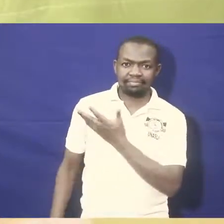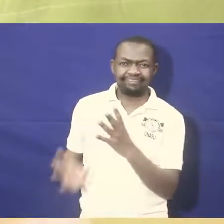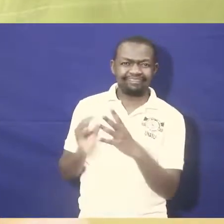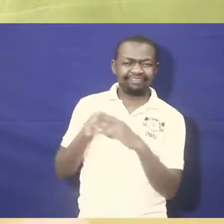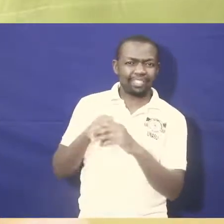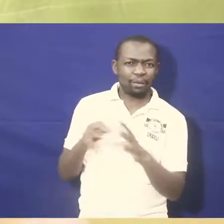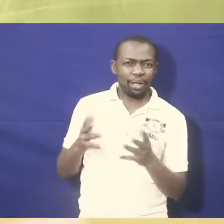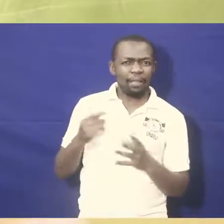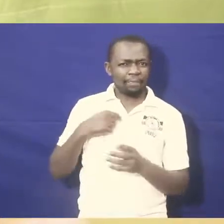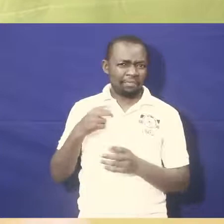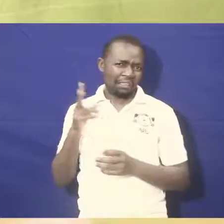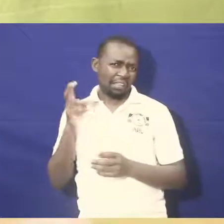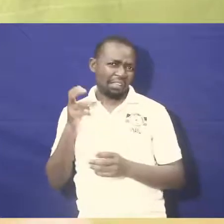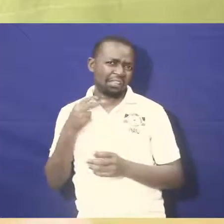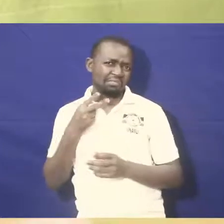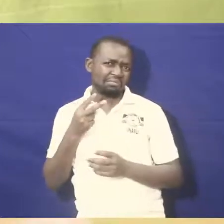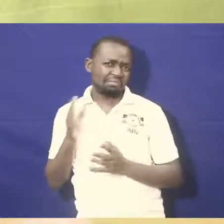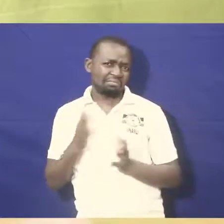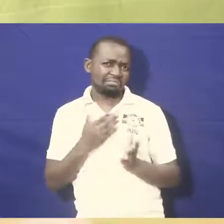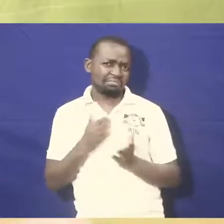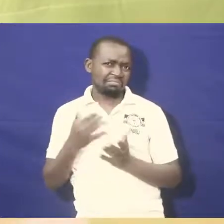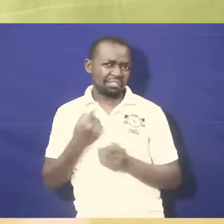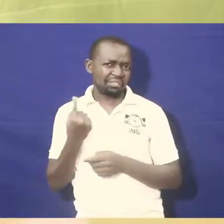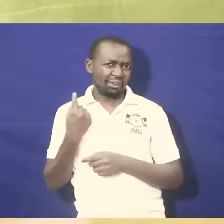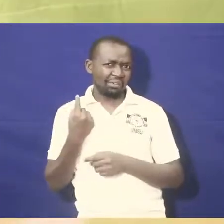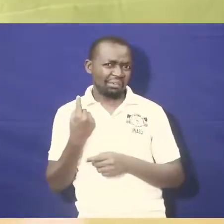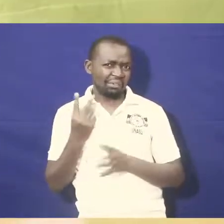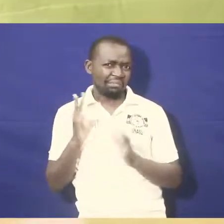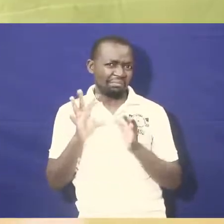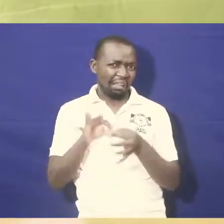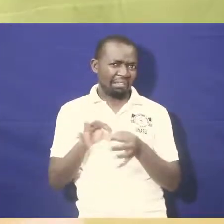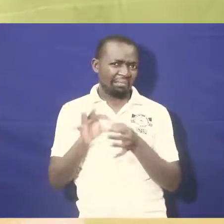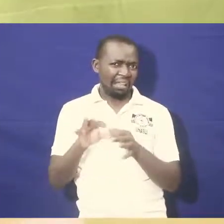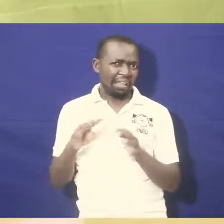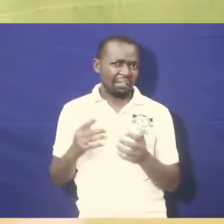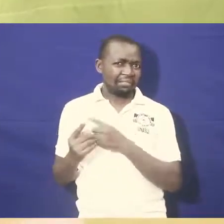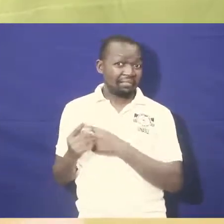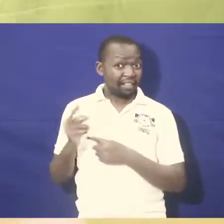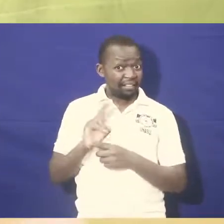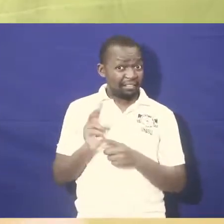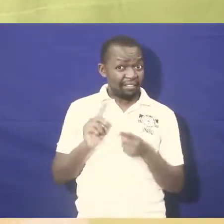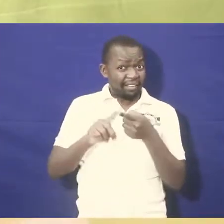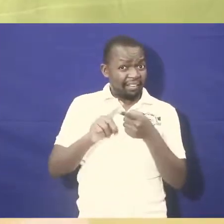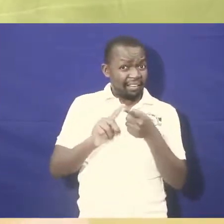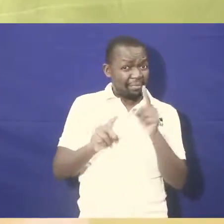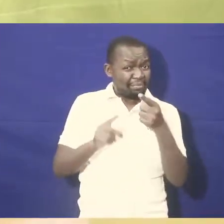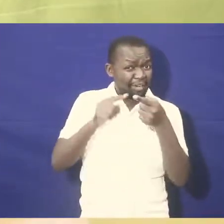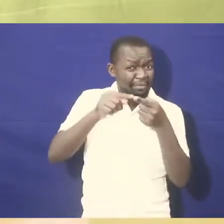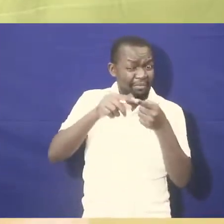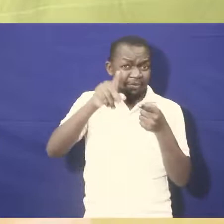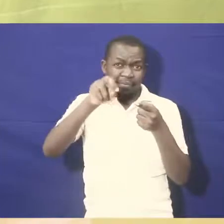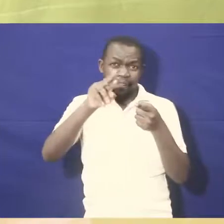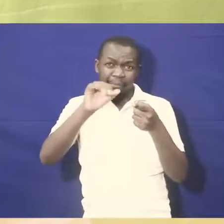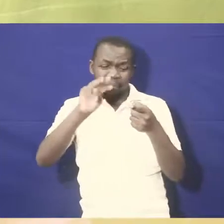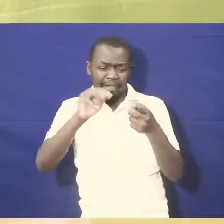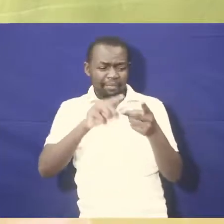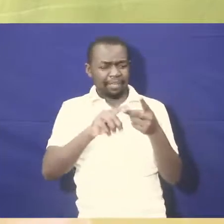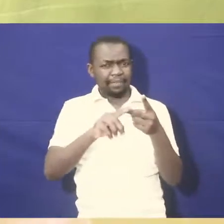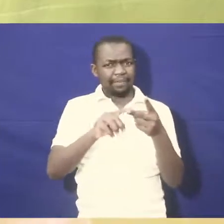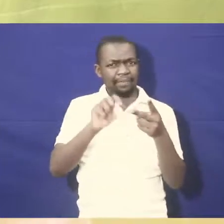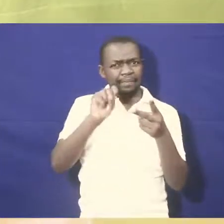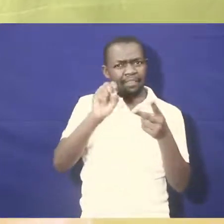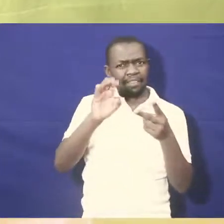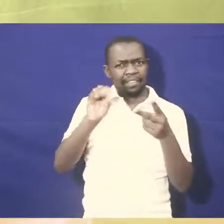I hear a song. So, is this a primary or secondary or scientific